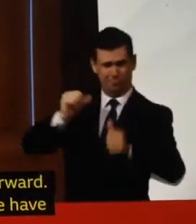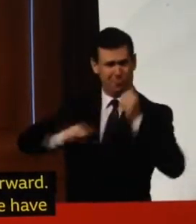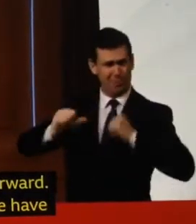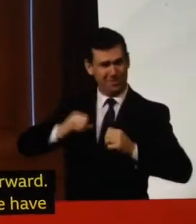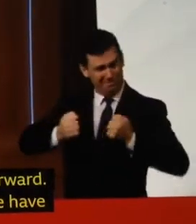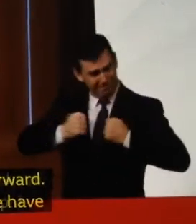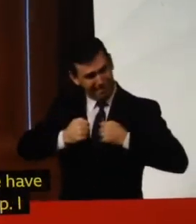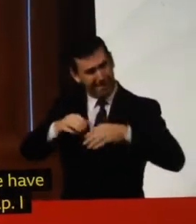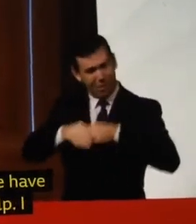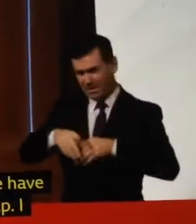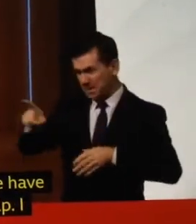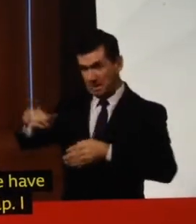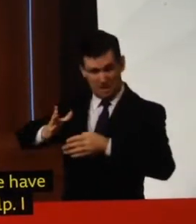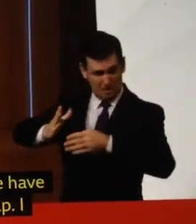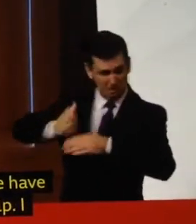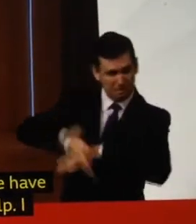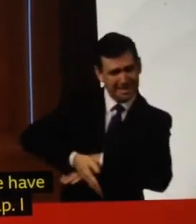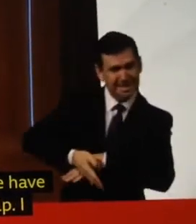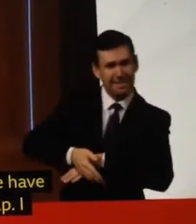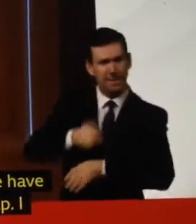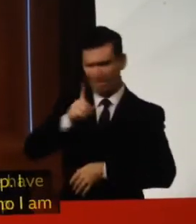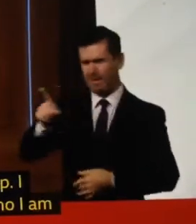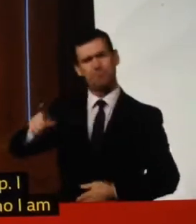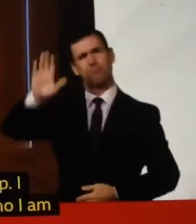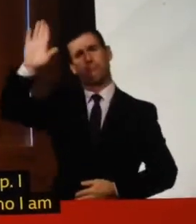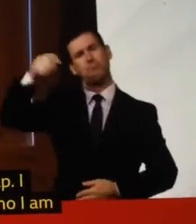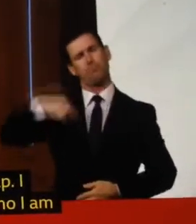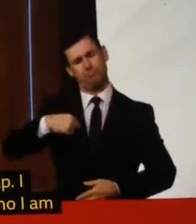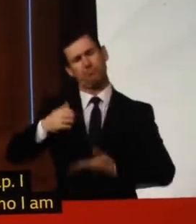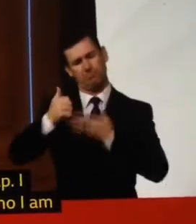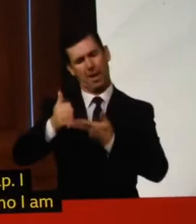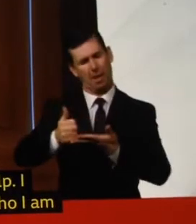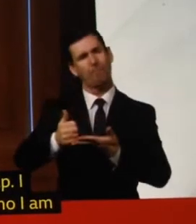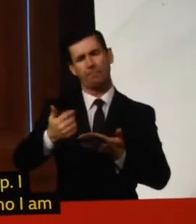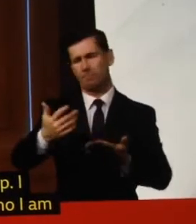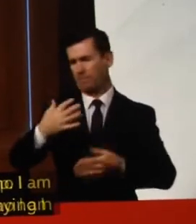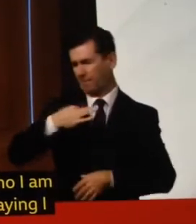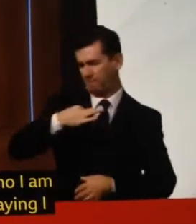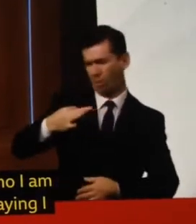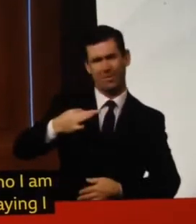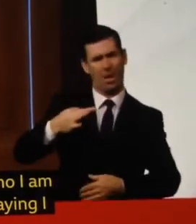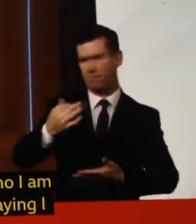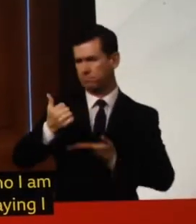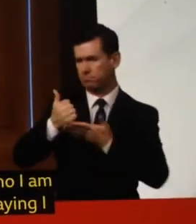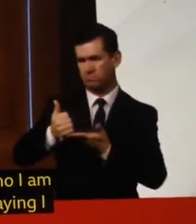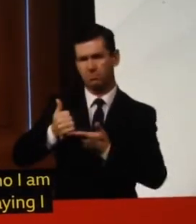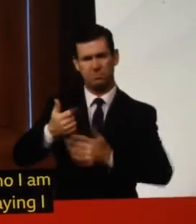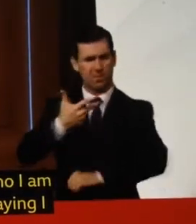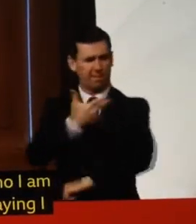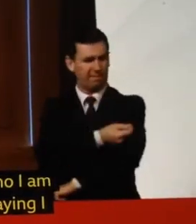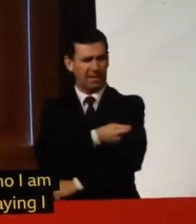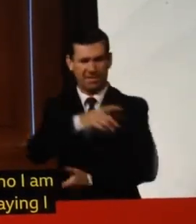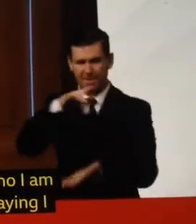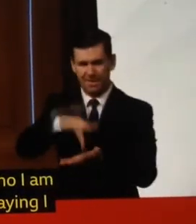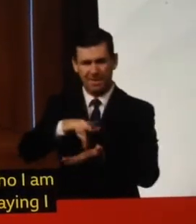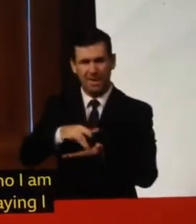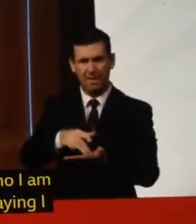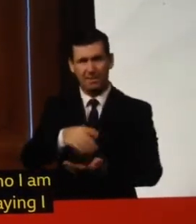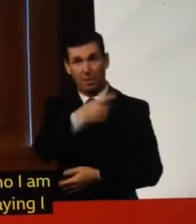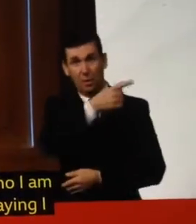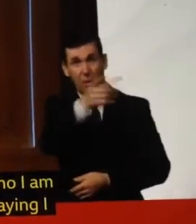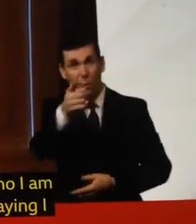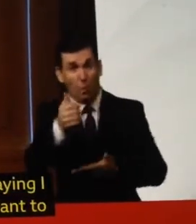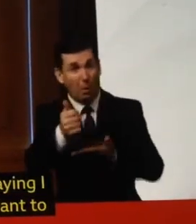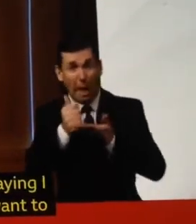busy as it is, who are saying, I want to come forward and I want to help at vaccination sites around the country. And any little that you can